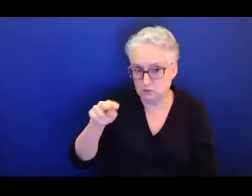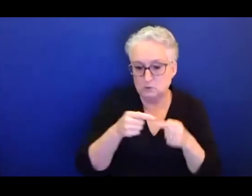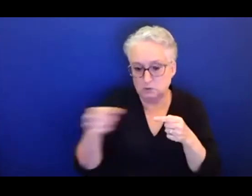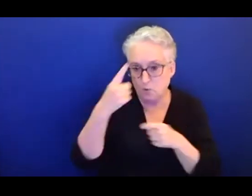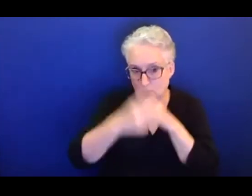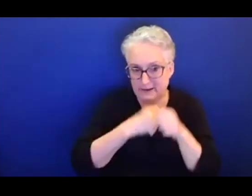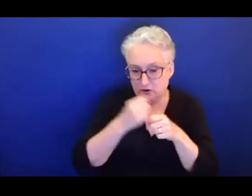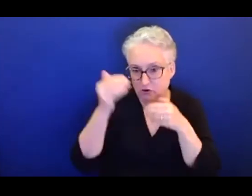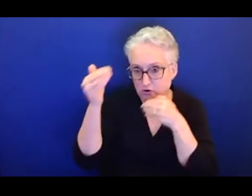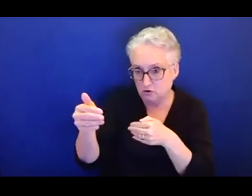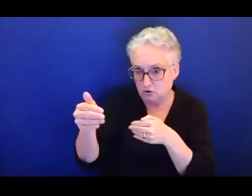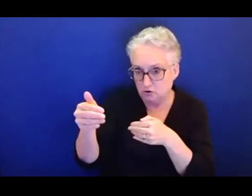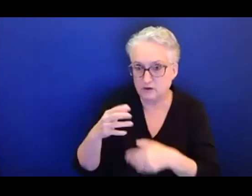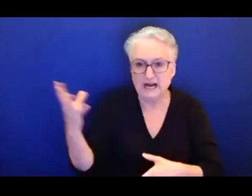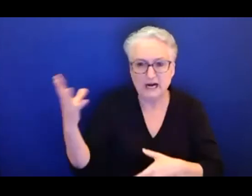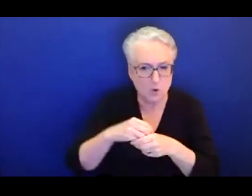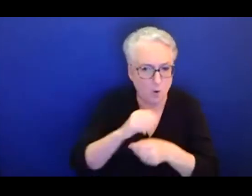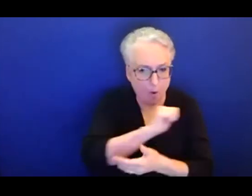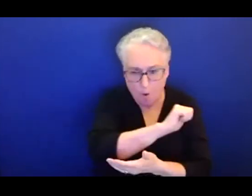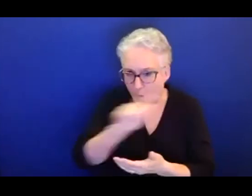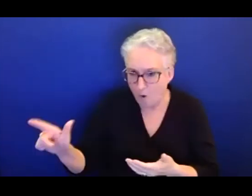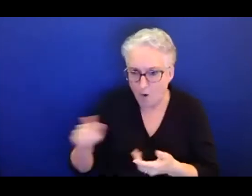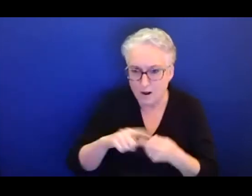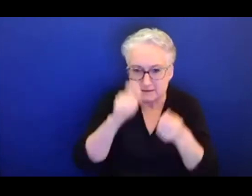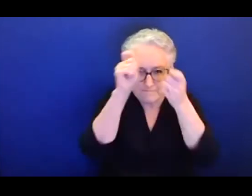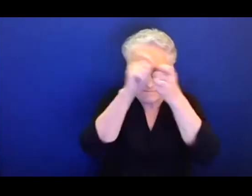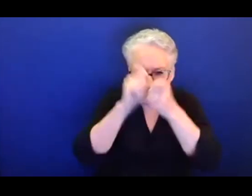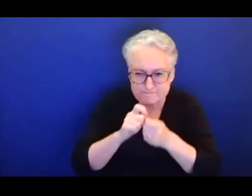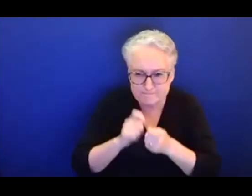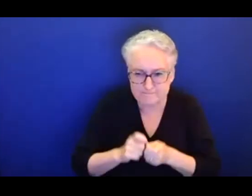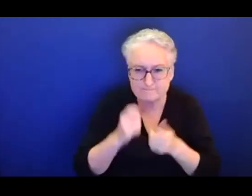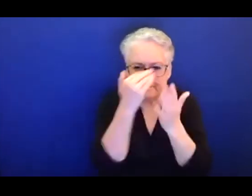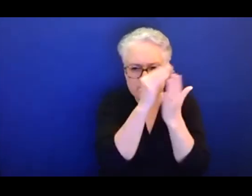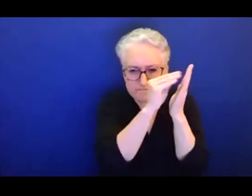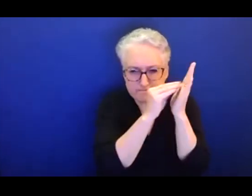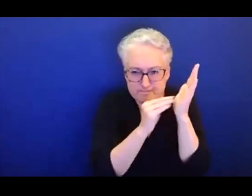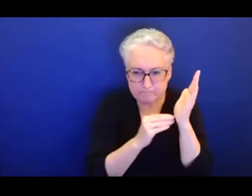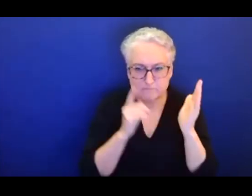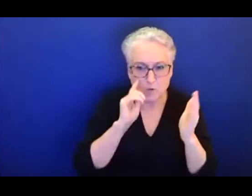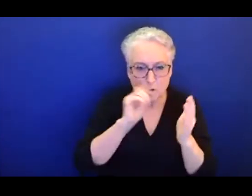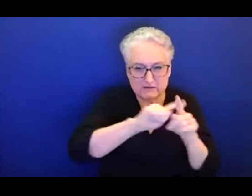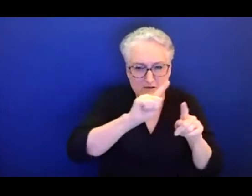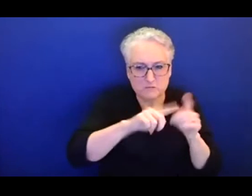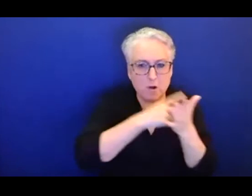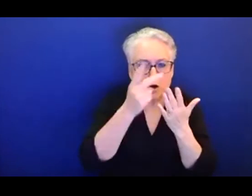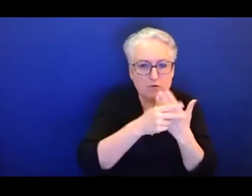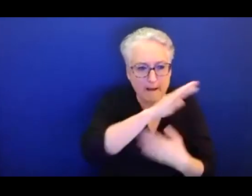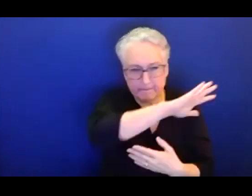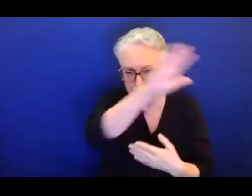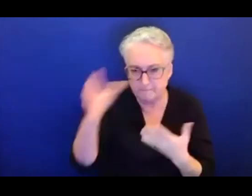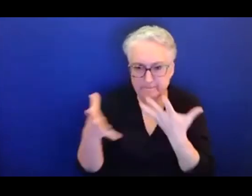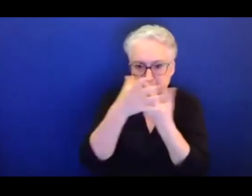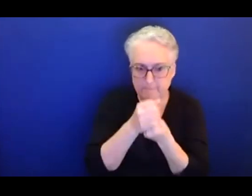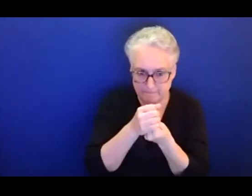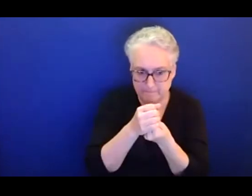funding allocated for CDBG, HOME, HOPWA, and ESG programs. It includes a framework to address priorities established